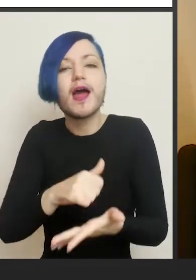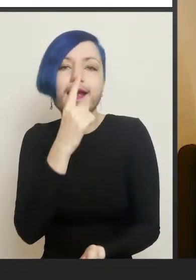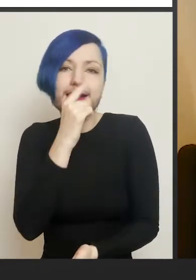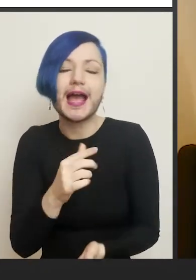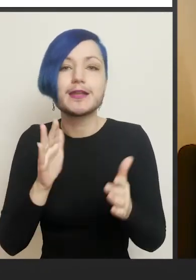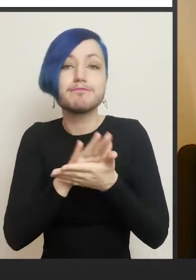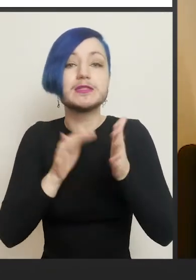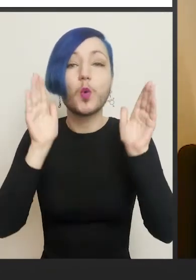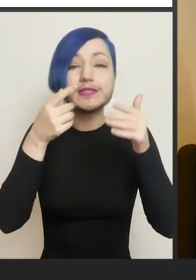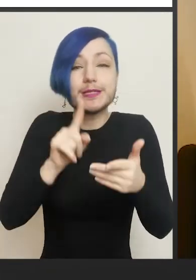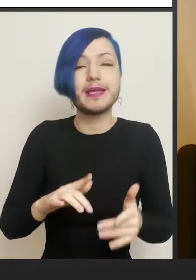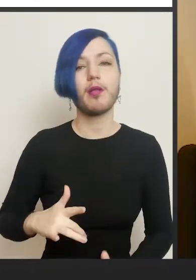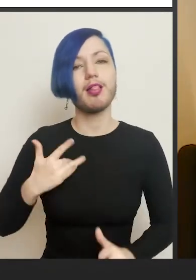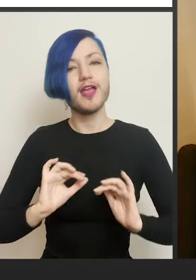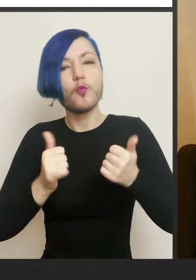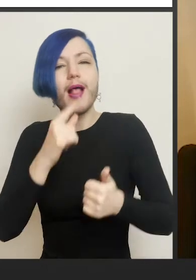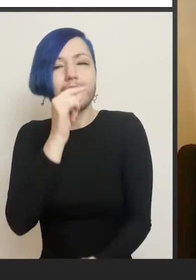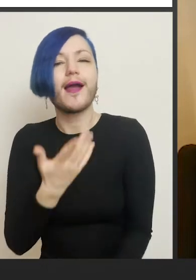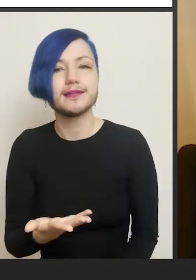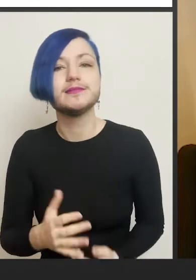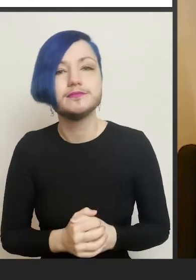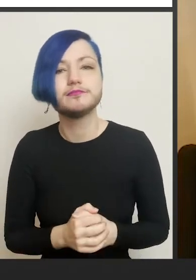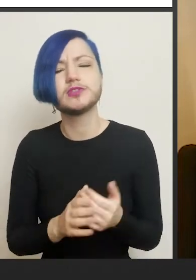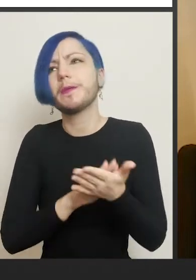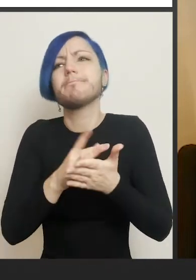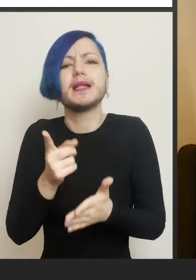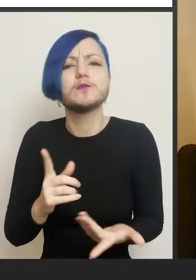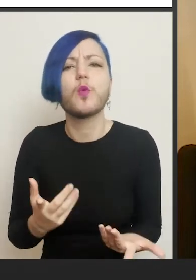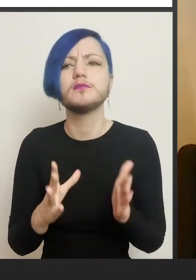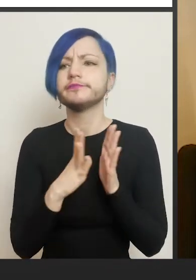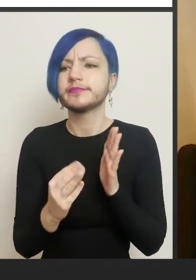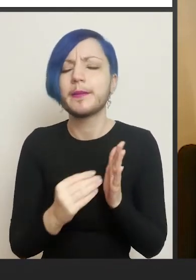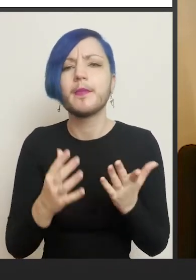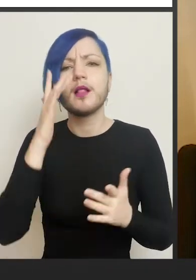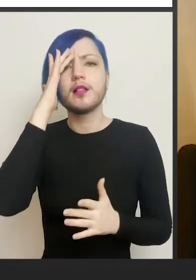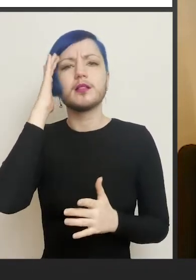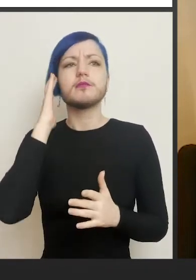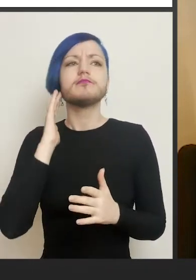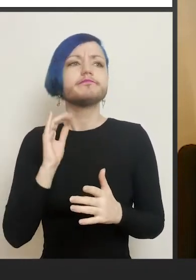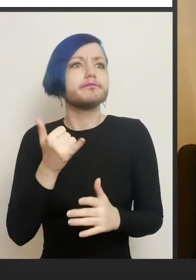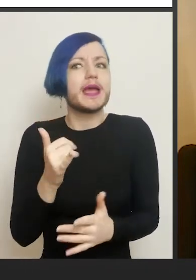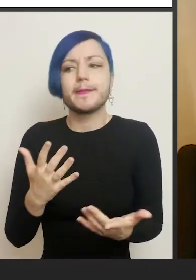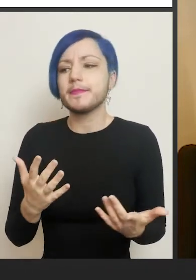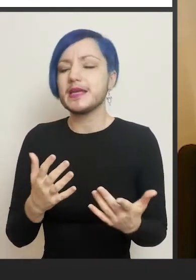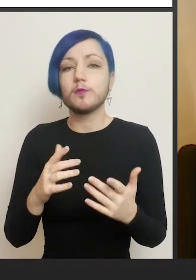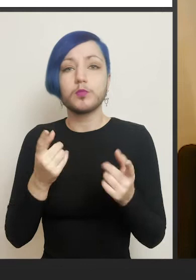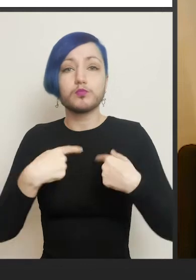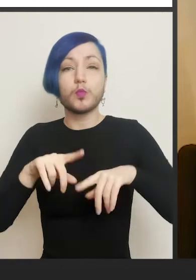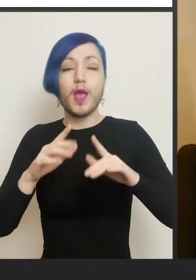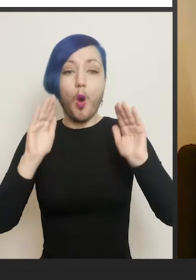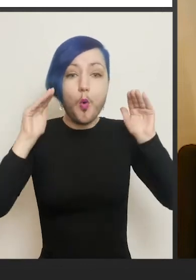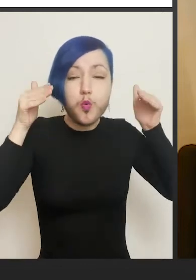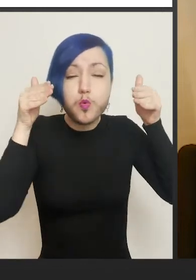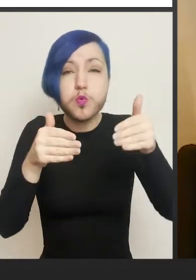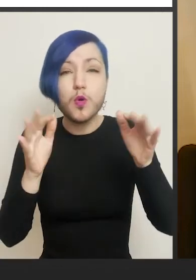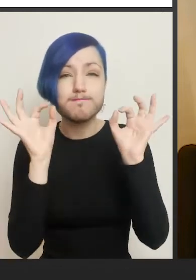environments for autistic people to thrive. And what do I mean by that? It could be that, like, for example, we could be have excellent attention